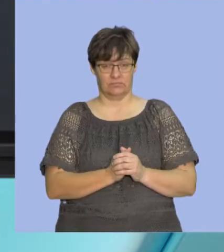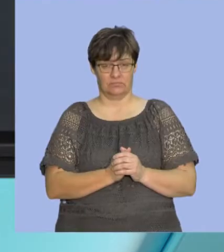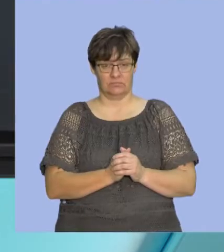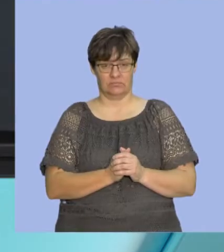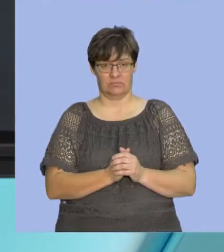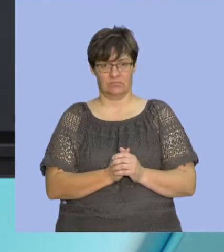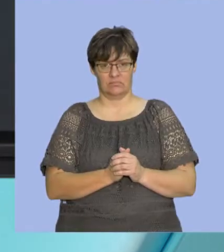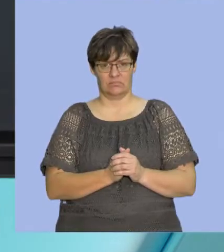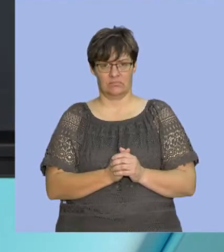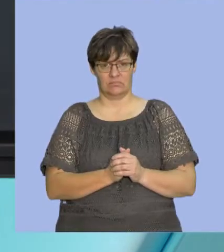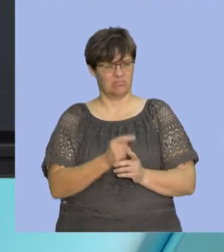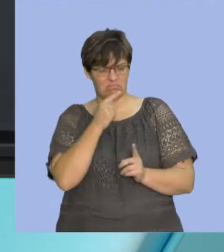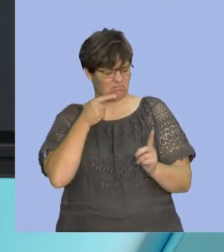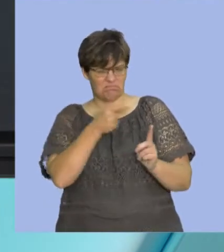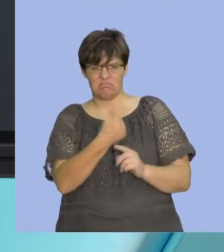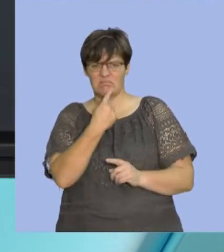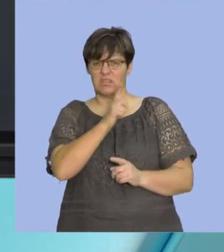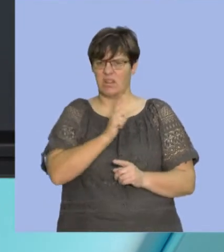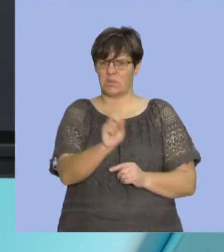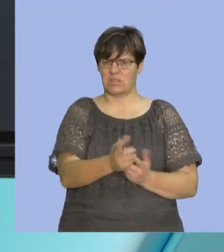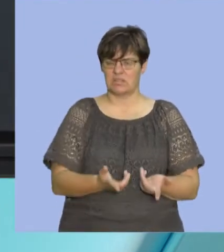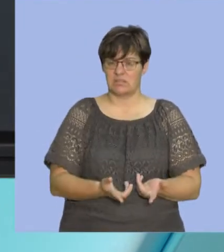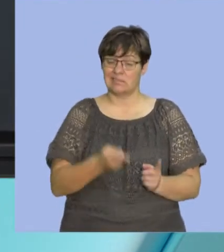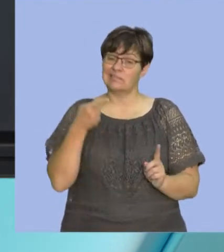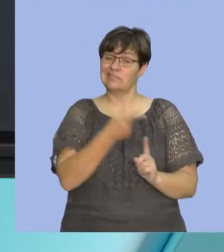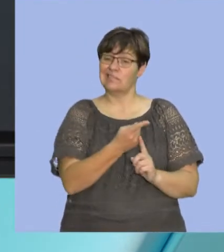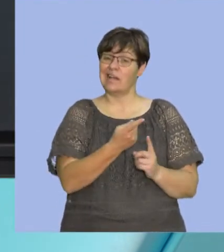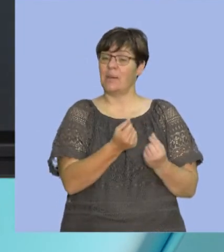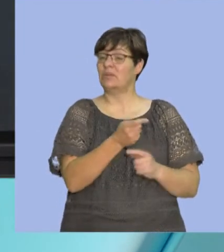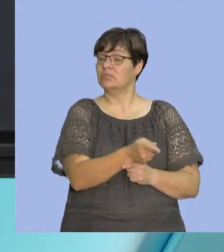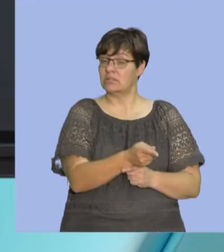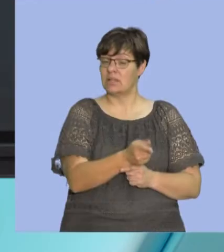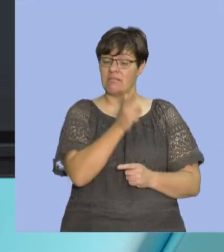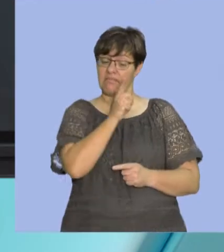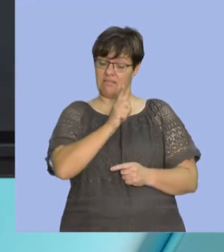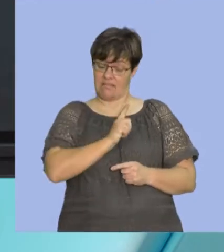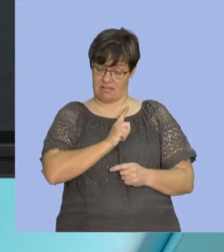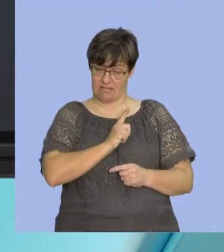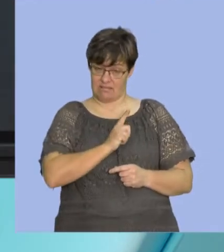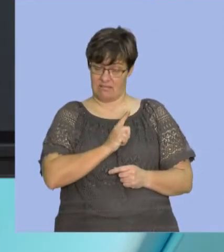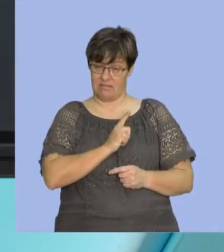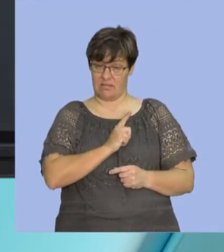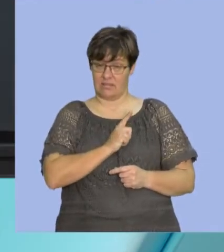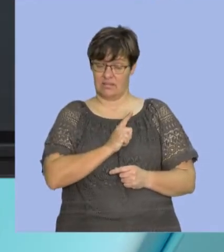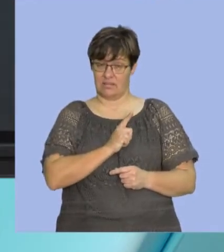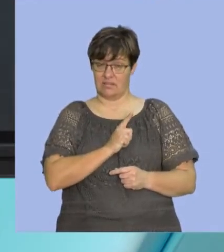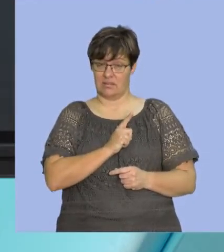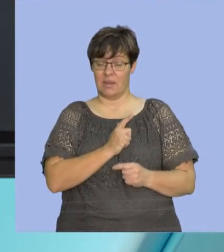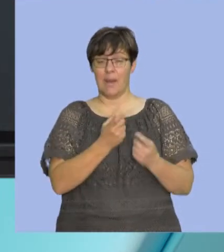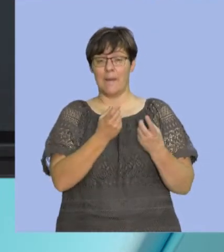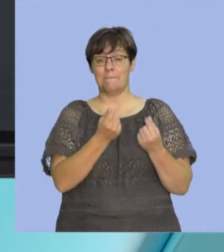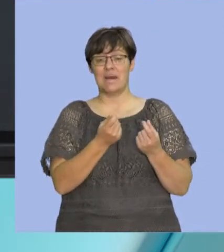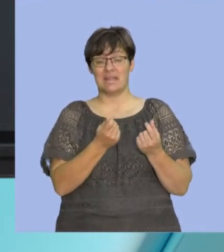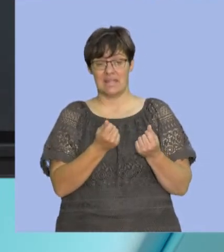What does that figure indicate? That figure indicates to you that the total amount of